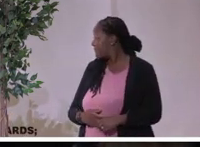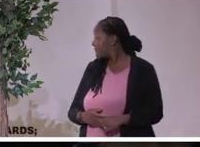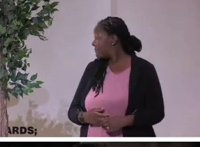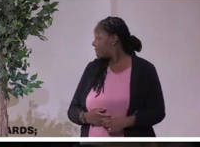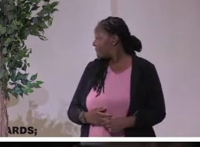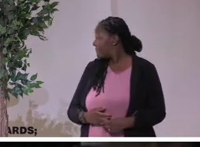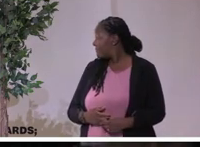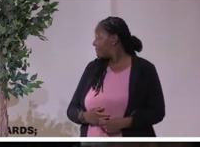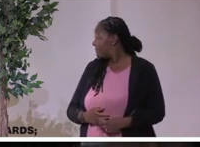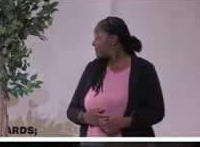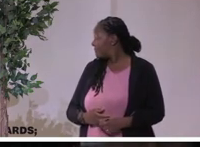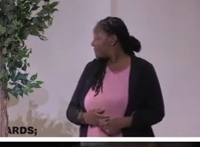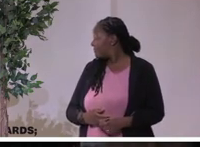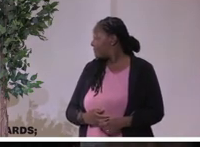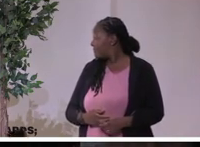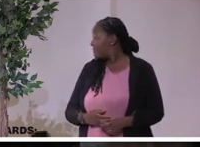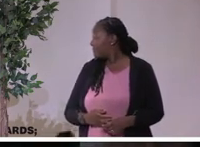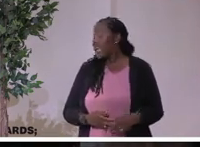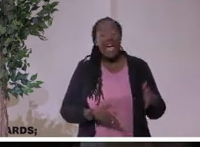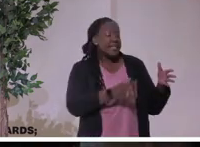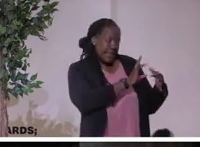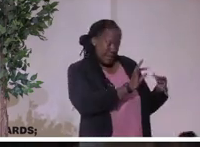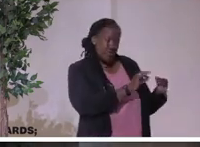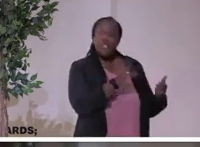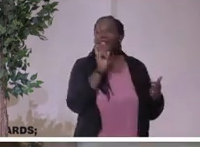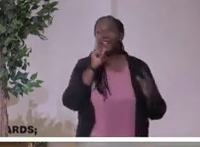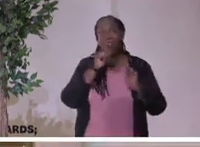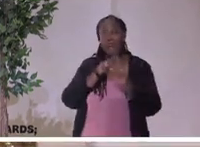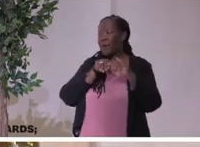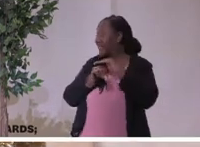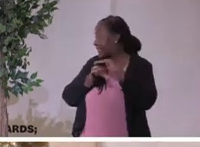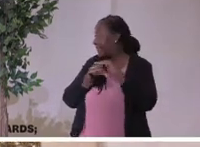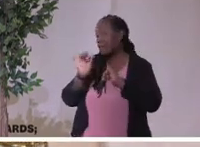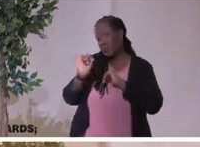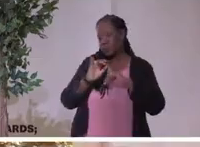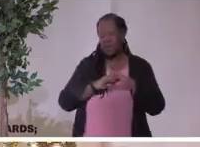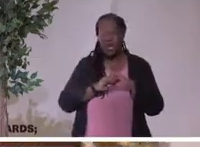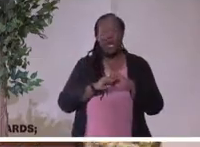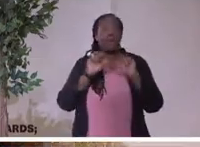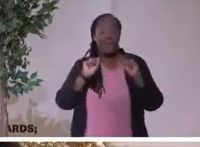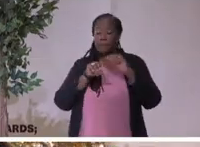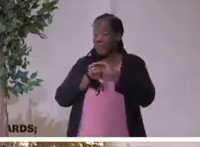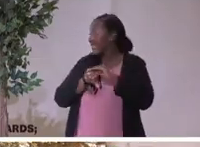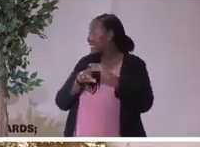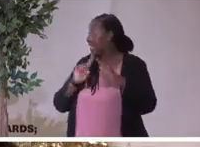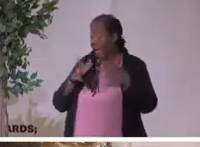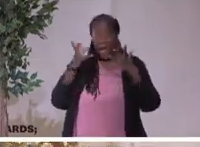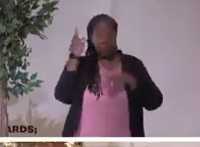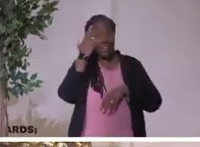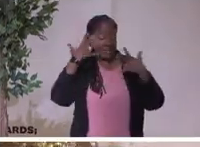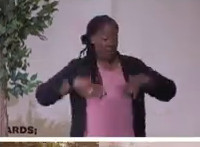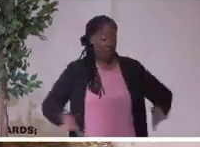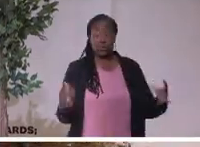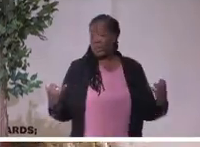Taking note from what the both of them had said, it's about accessibility as well, right? Being able to access it. Like, I'm wearing this today because I grew